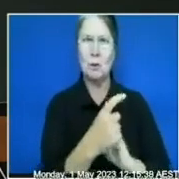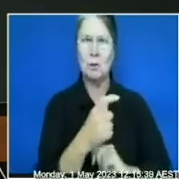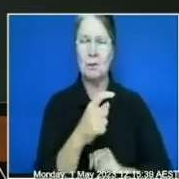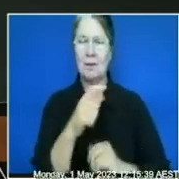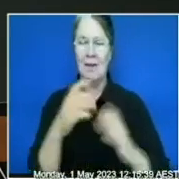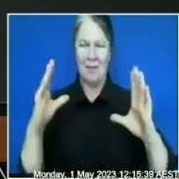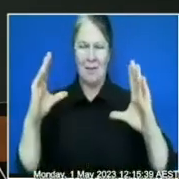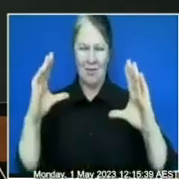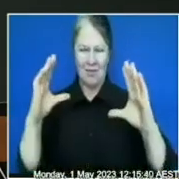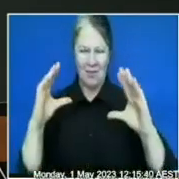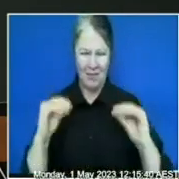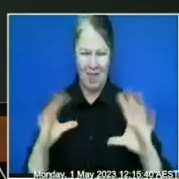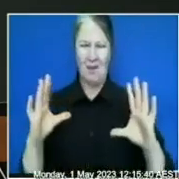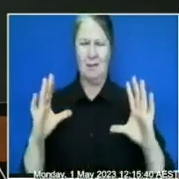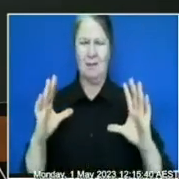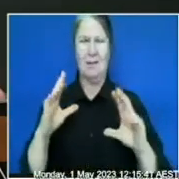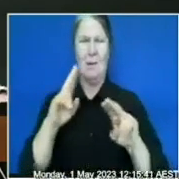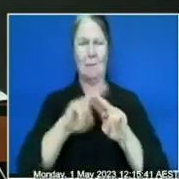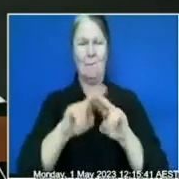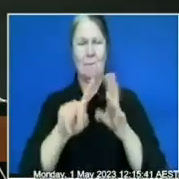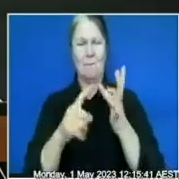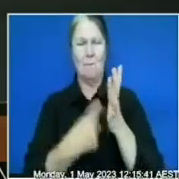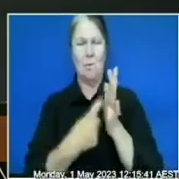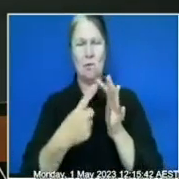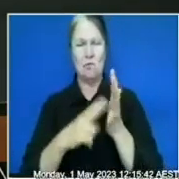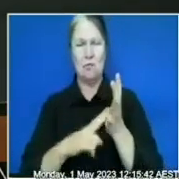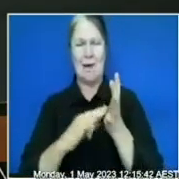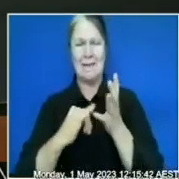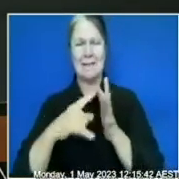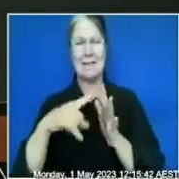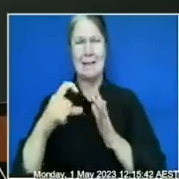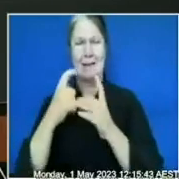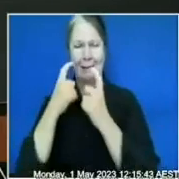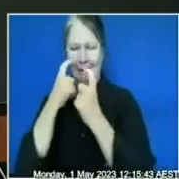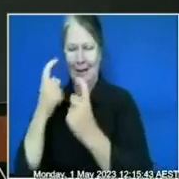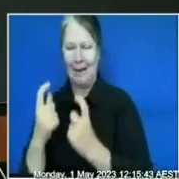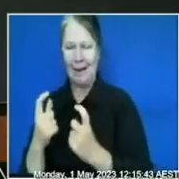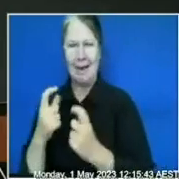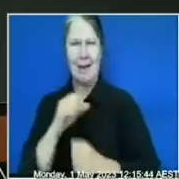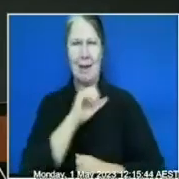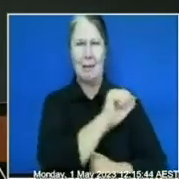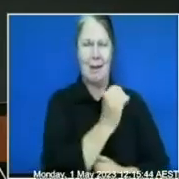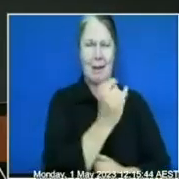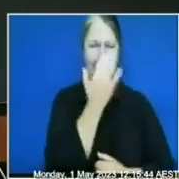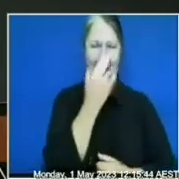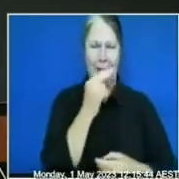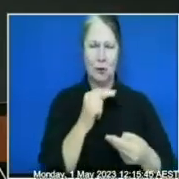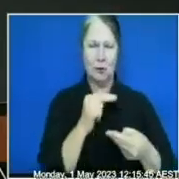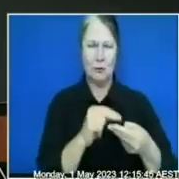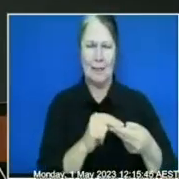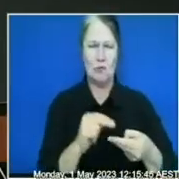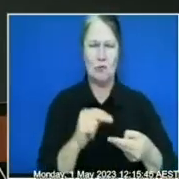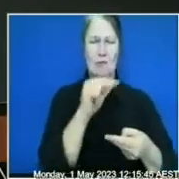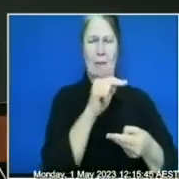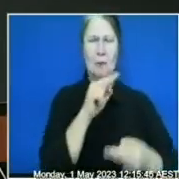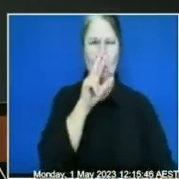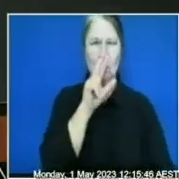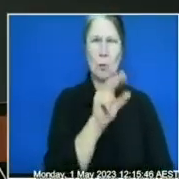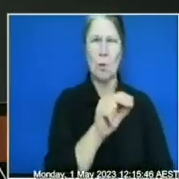Like, I'm just really confused about, if you look at this document, it's really saying that our kids need